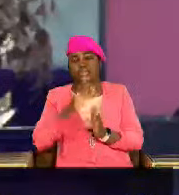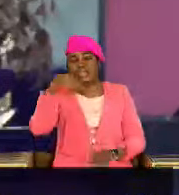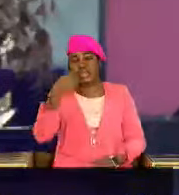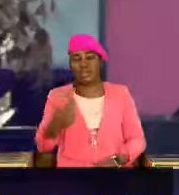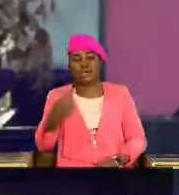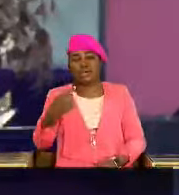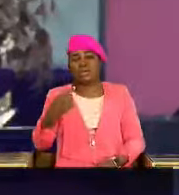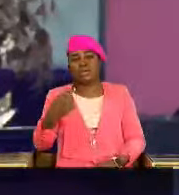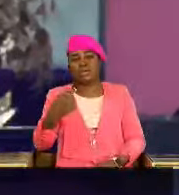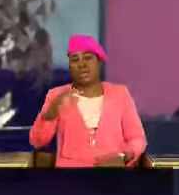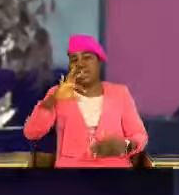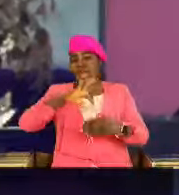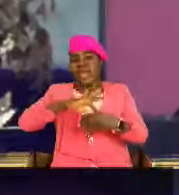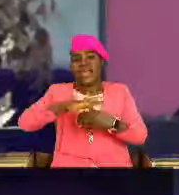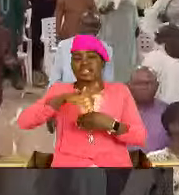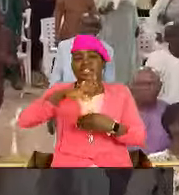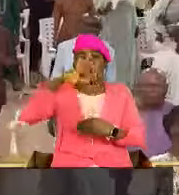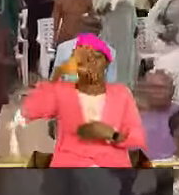spiritual